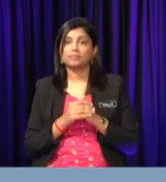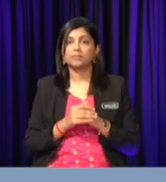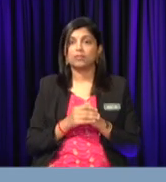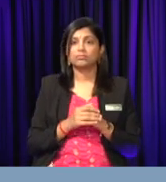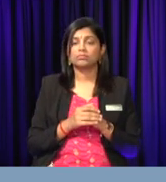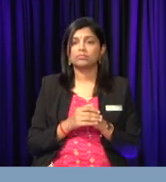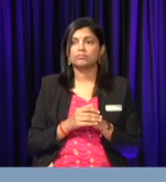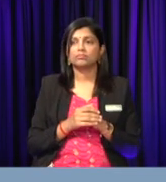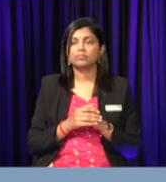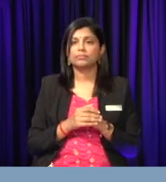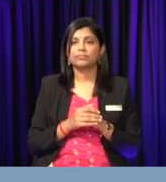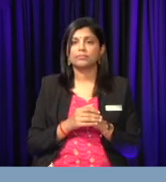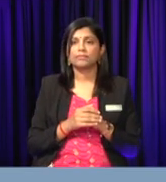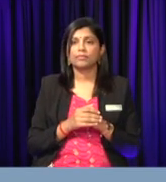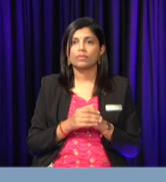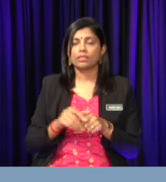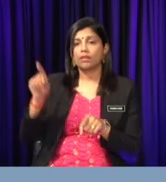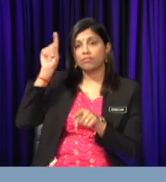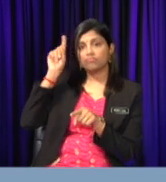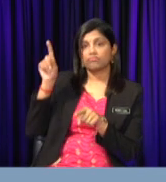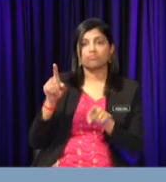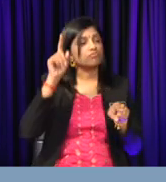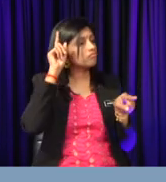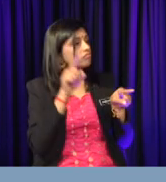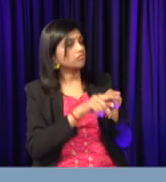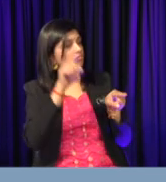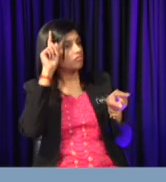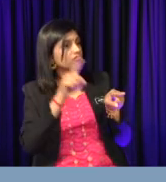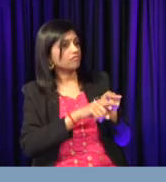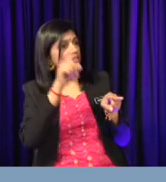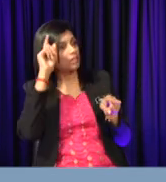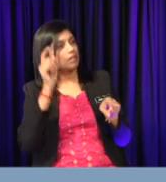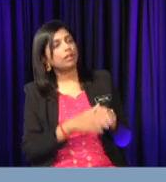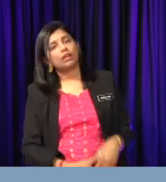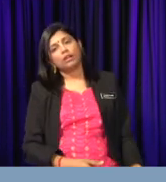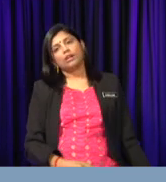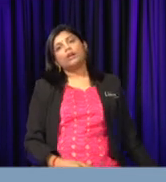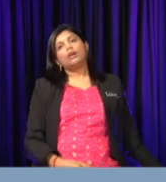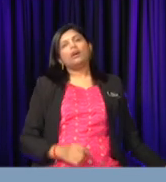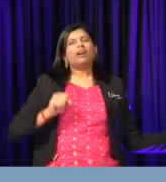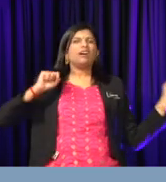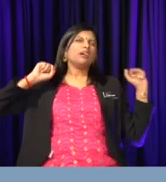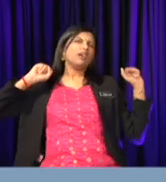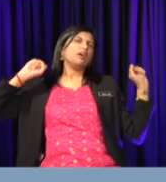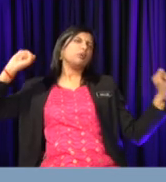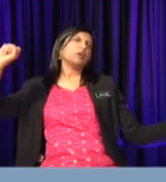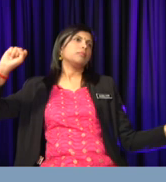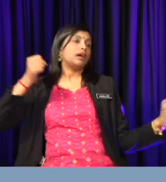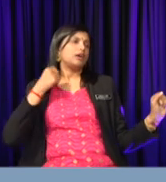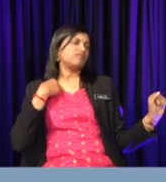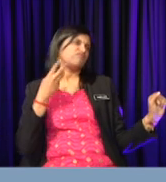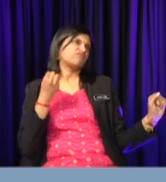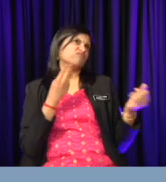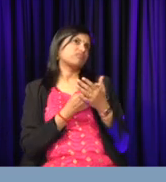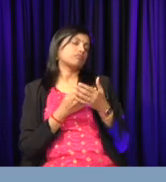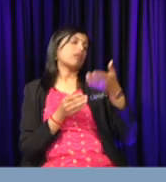I do agree with you, because we can just, like, you know, sleep in our bed with our pajamas on. And then, you know, just